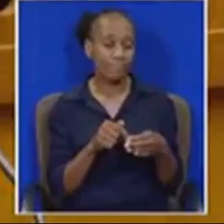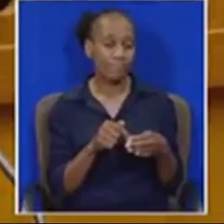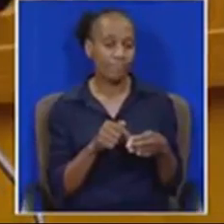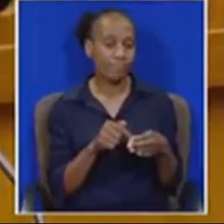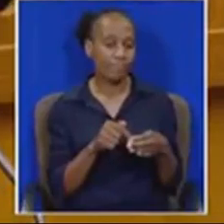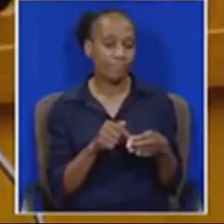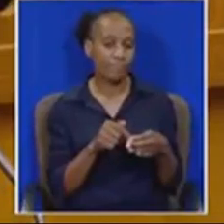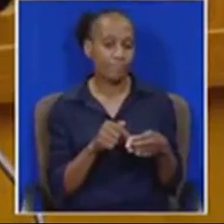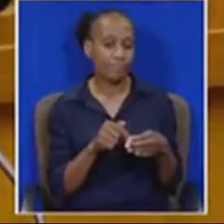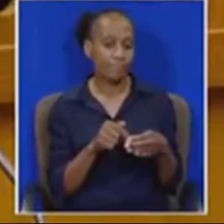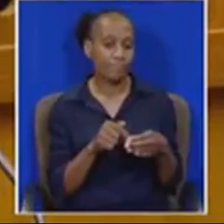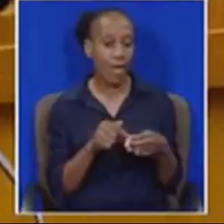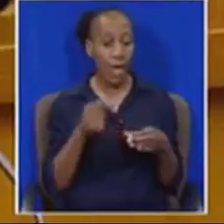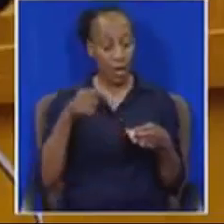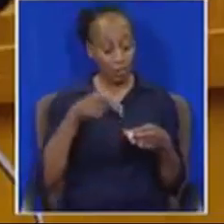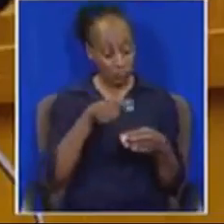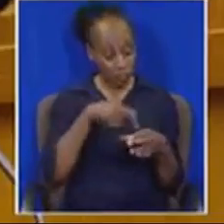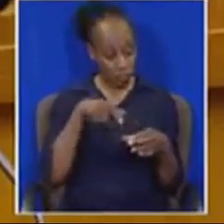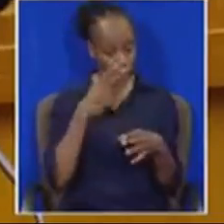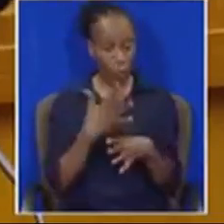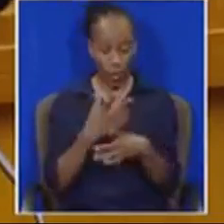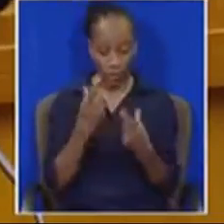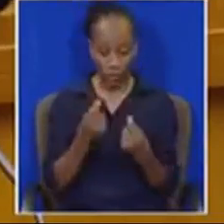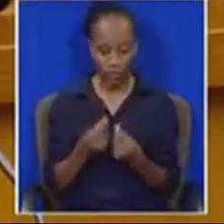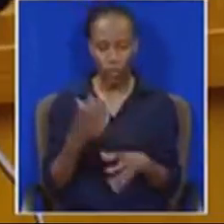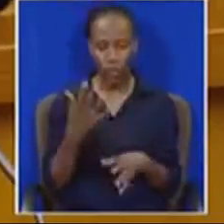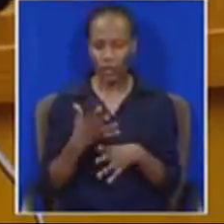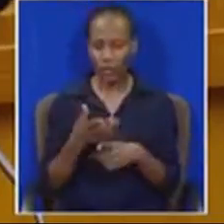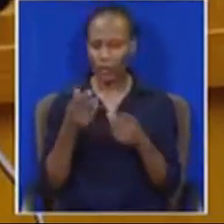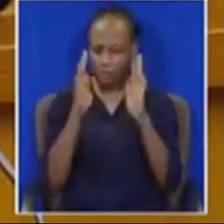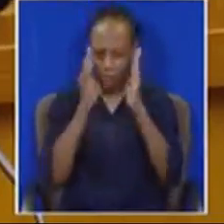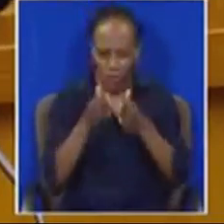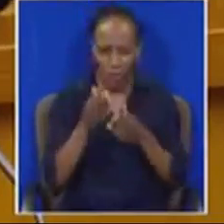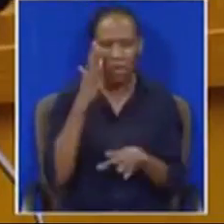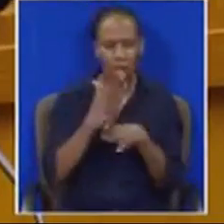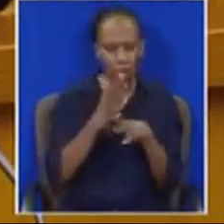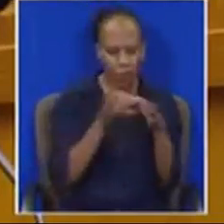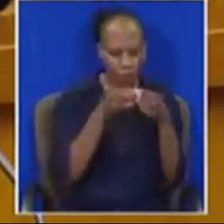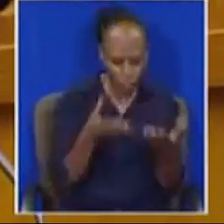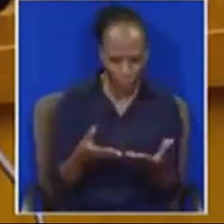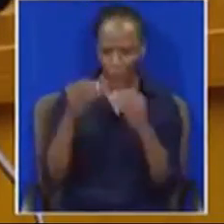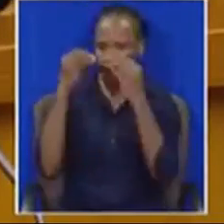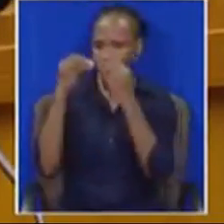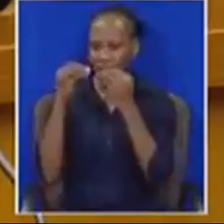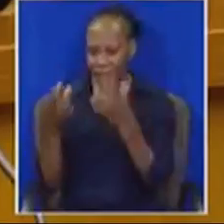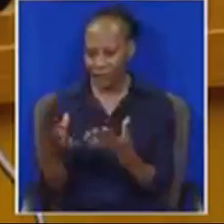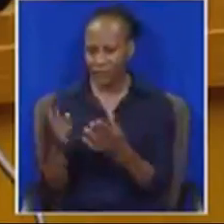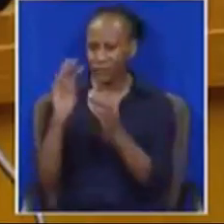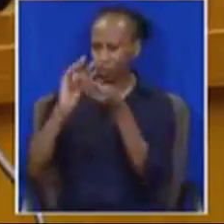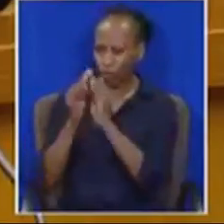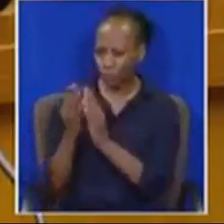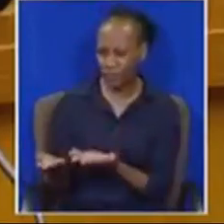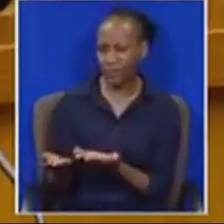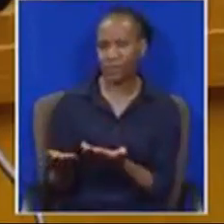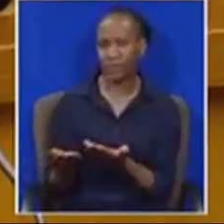that reside in labor, that reside in business, that reside in civil society, as